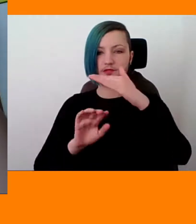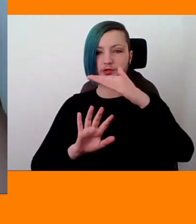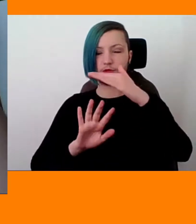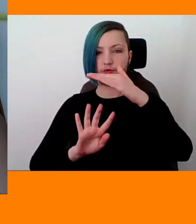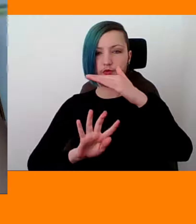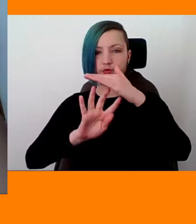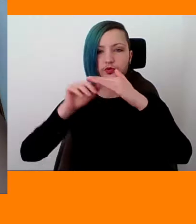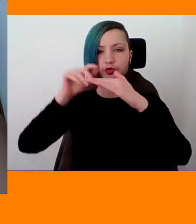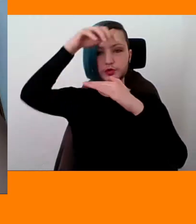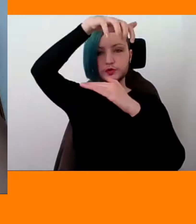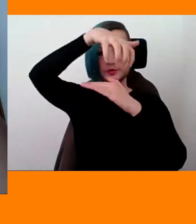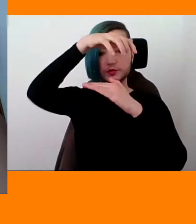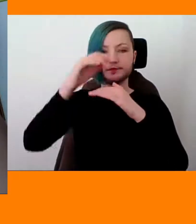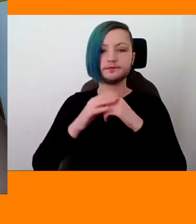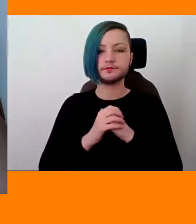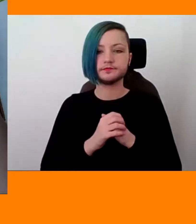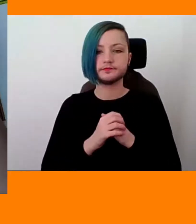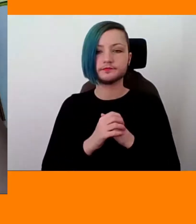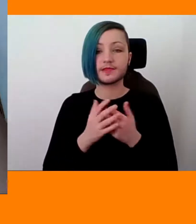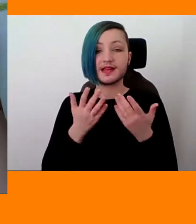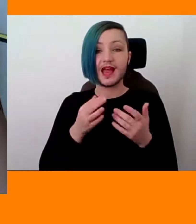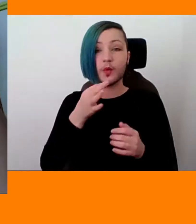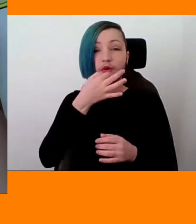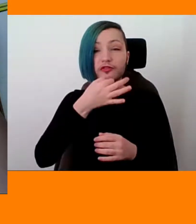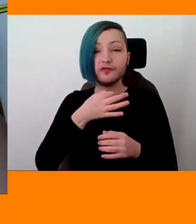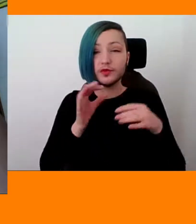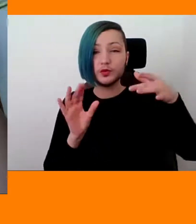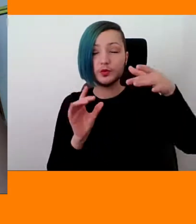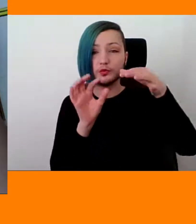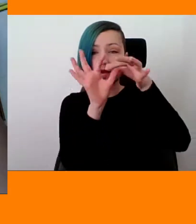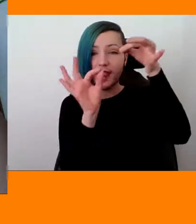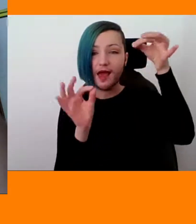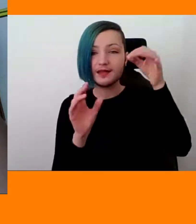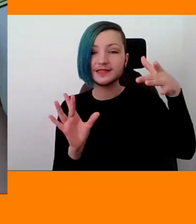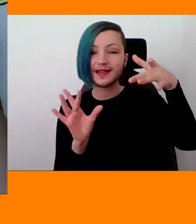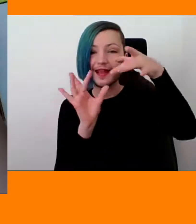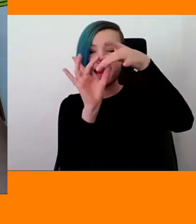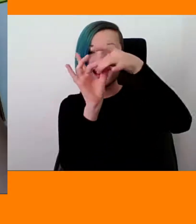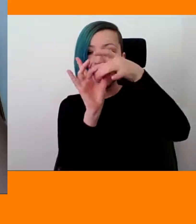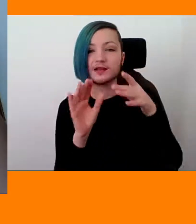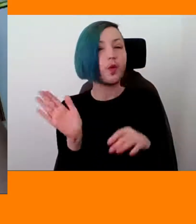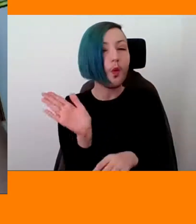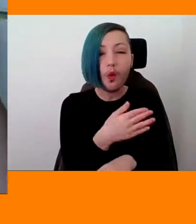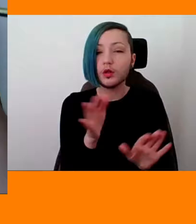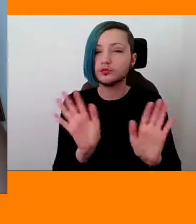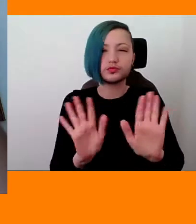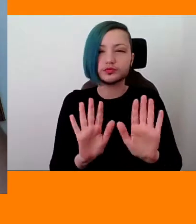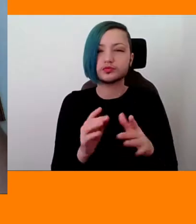take a couple of these strands and just connect them up. But you don't want to do too many.